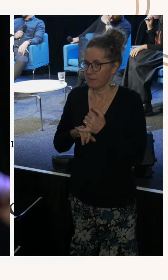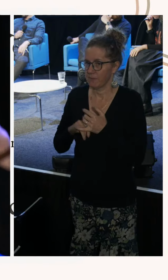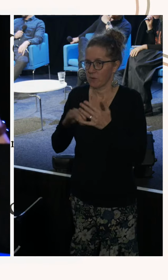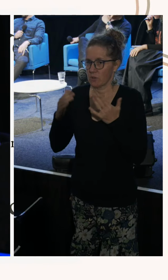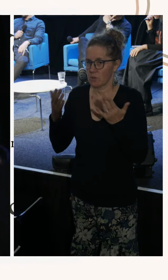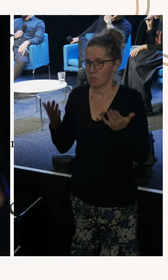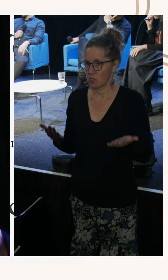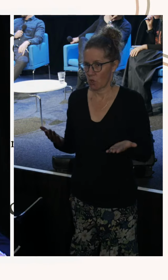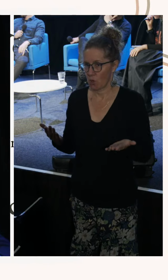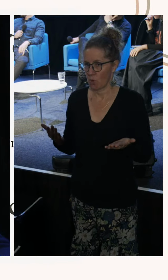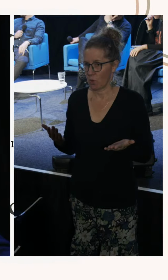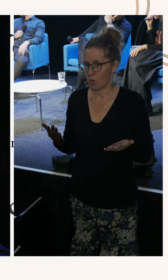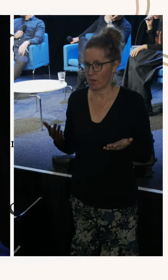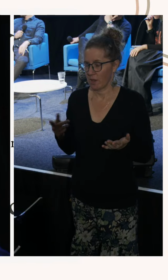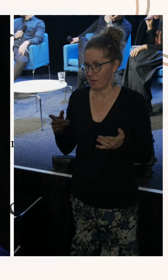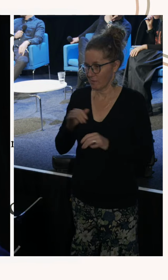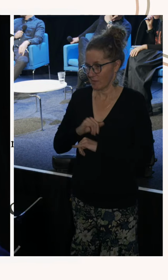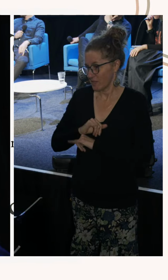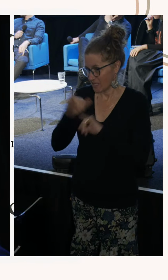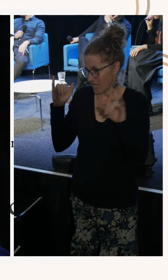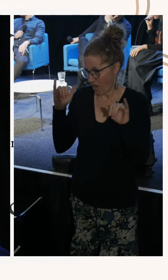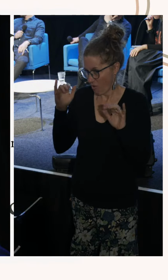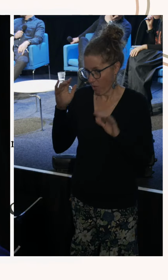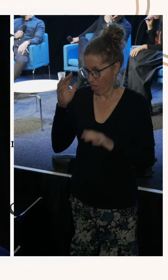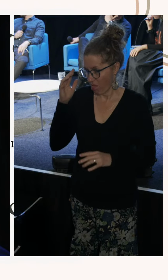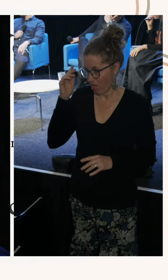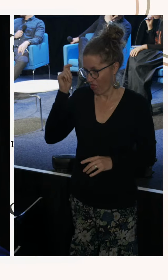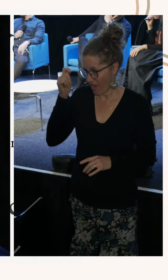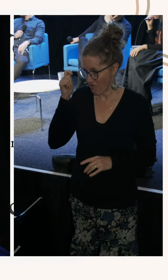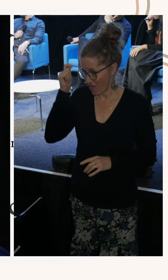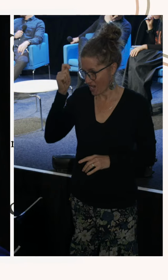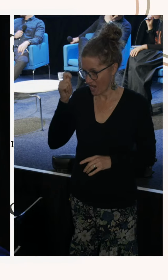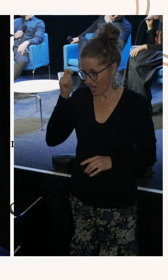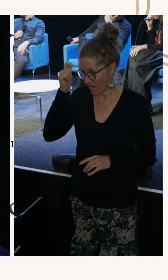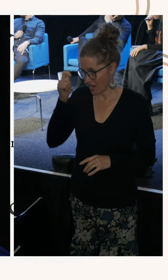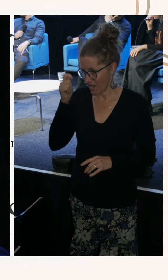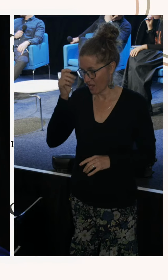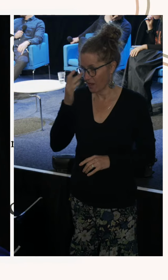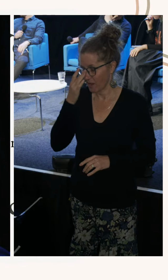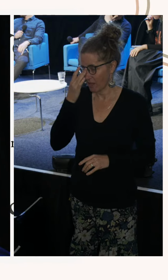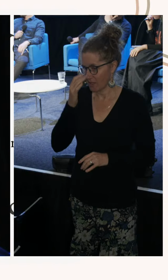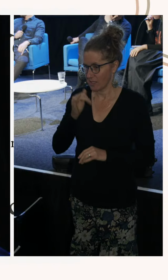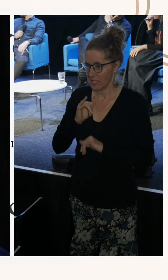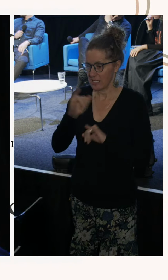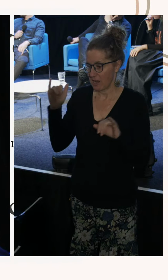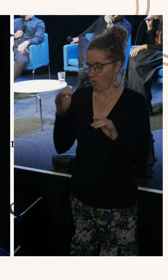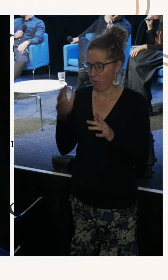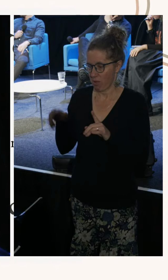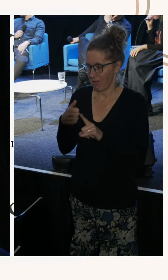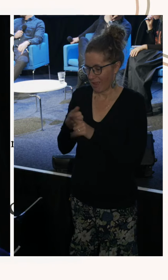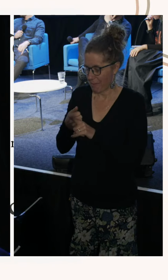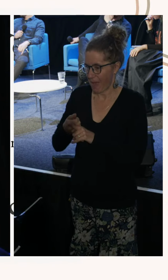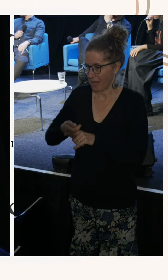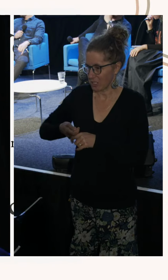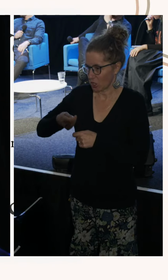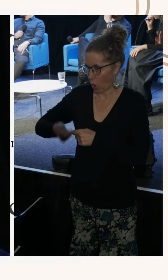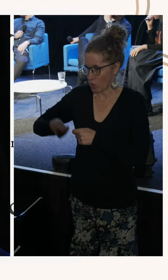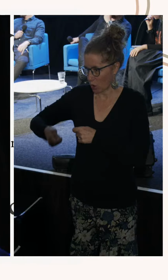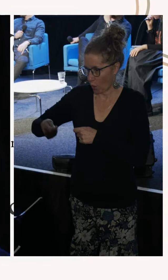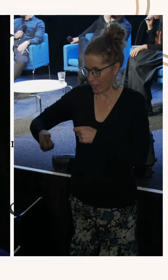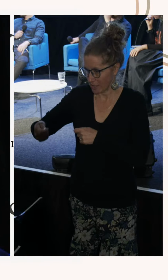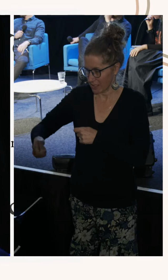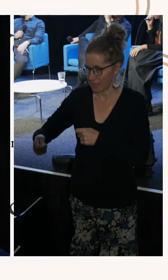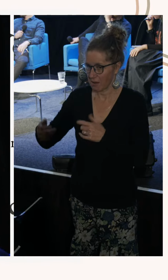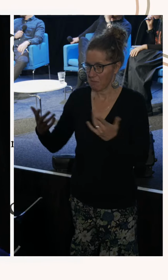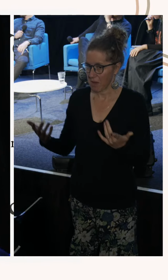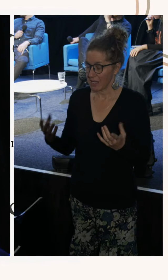So it's a terrible theory and it had terrible aesthetic consequences, but there were people